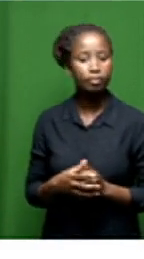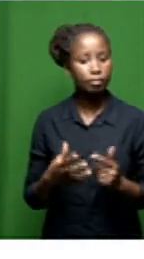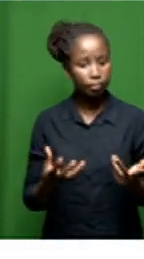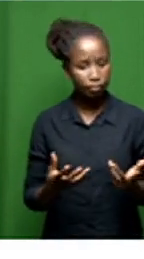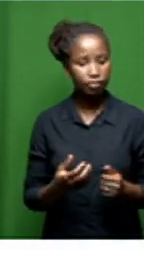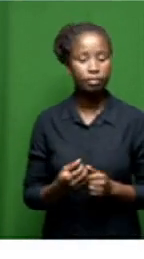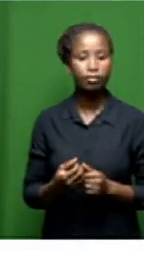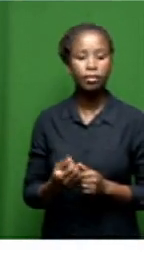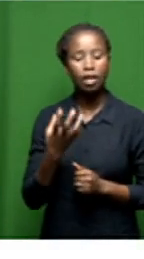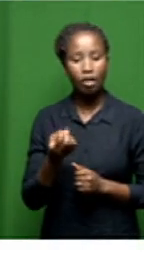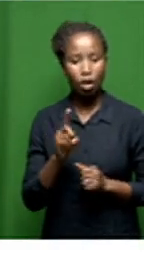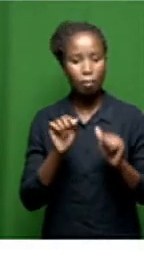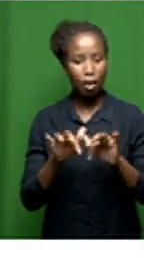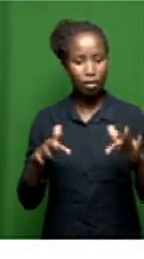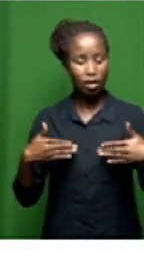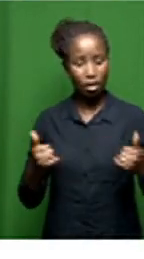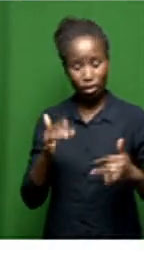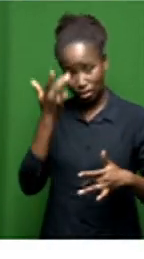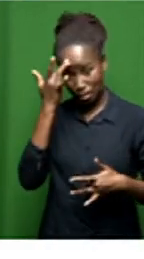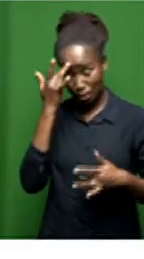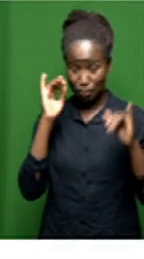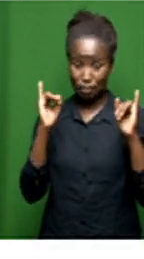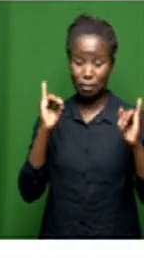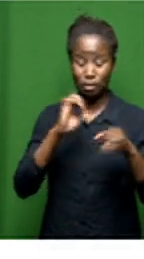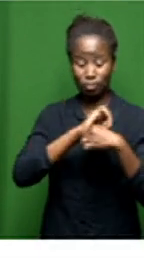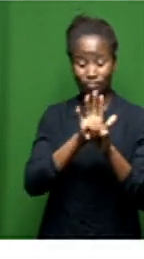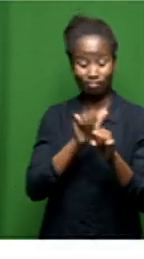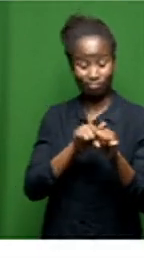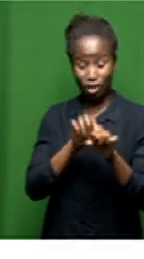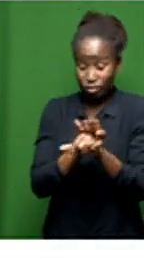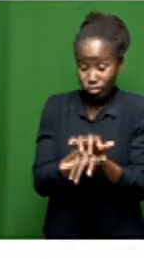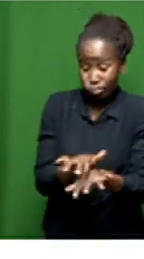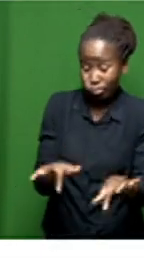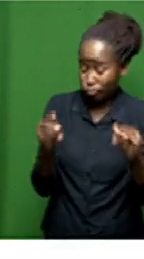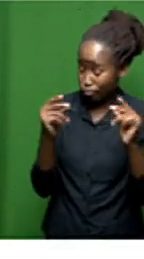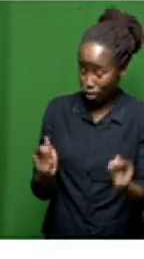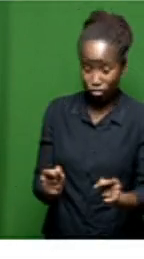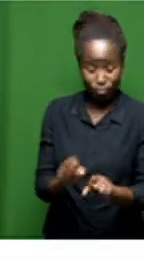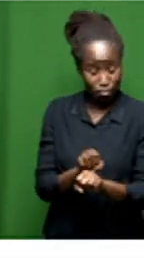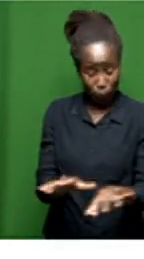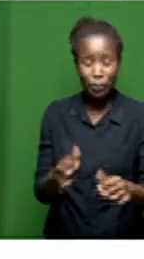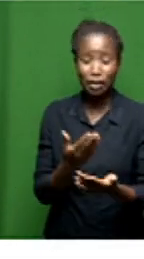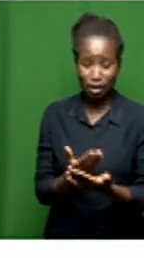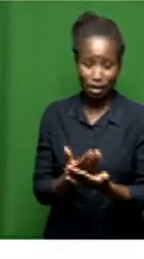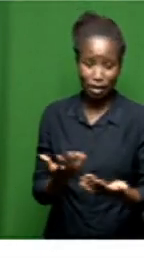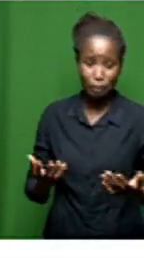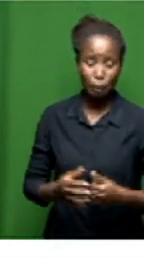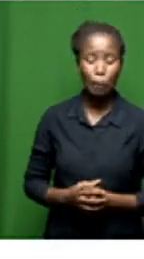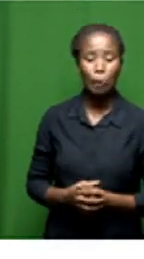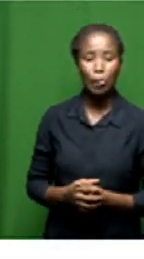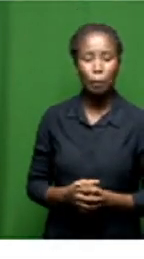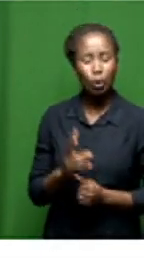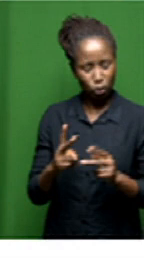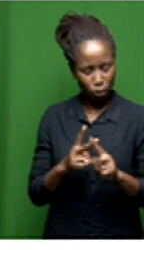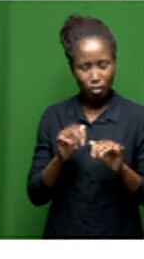notifiable public health disease called COVID-19, highly transmissible, spreads very quickly, and is proven to be now fatal. It's